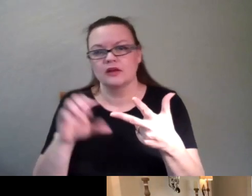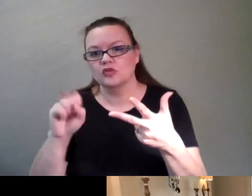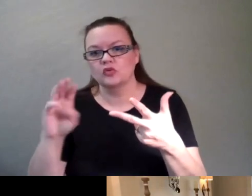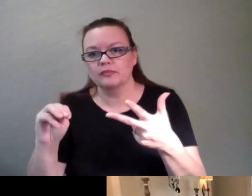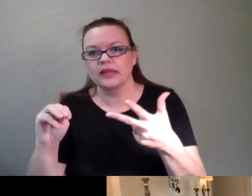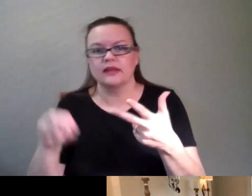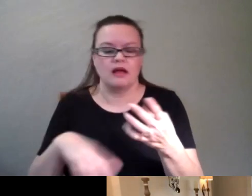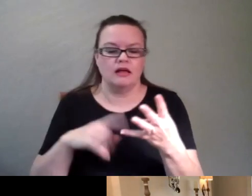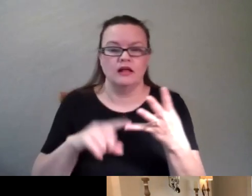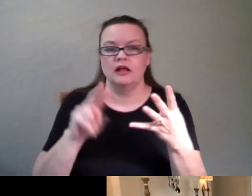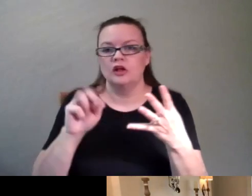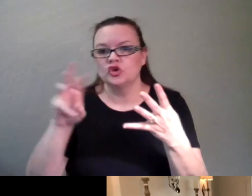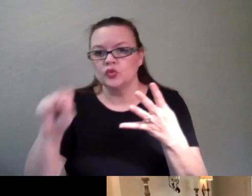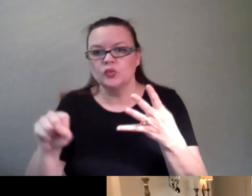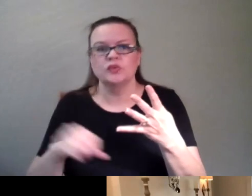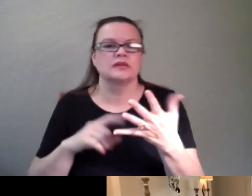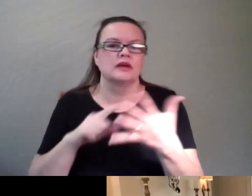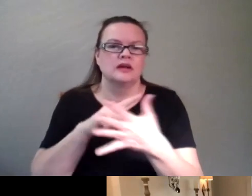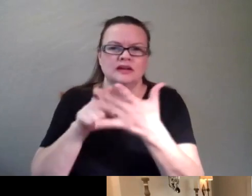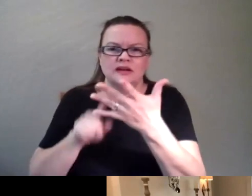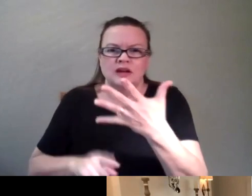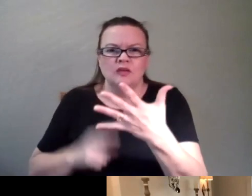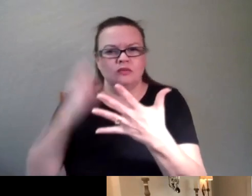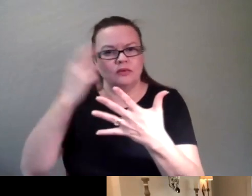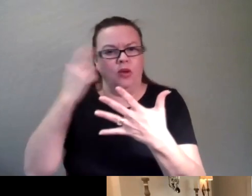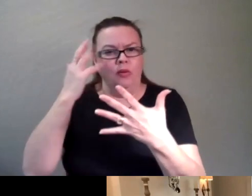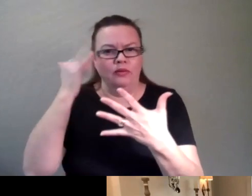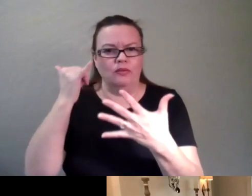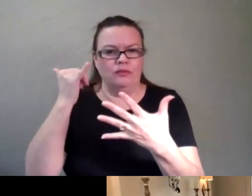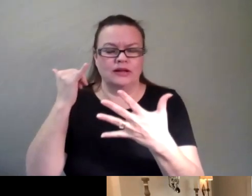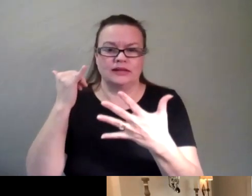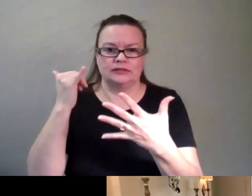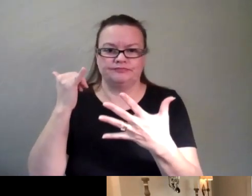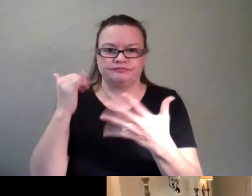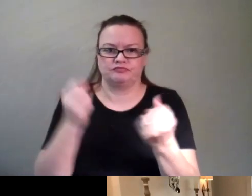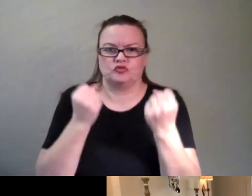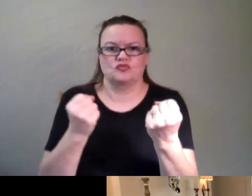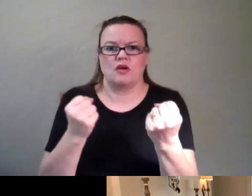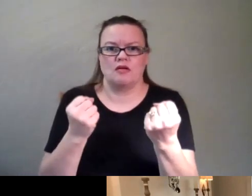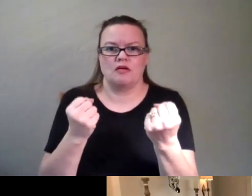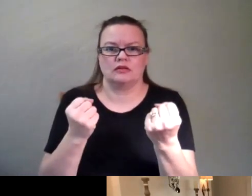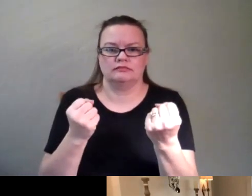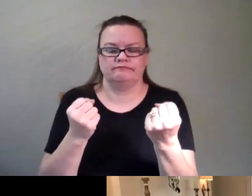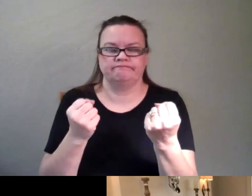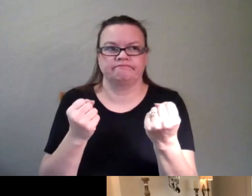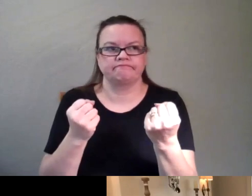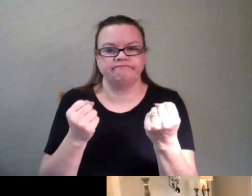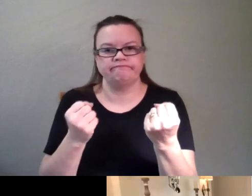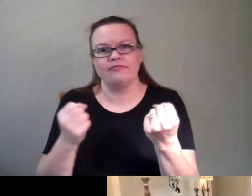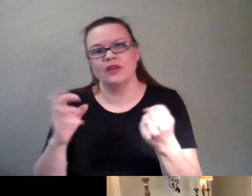social media, both personally and institutionally, how can we change the incentive structures so that we're